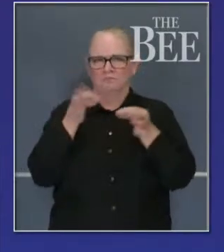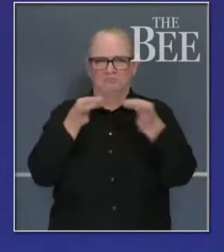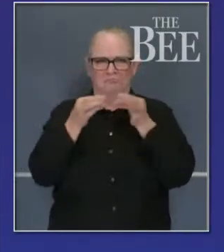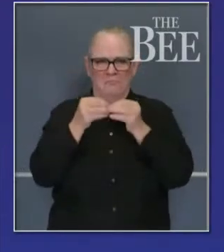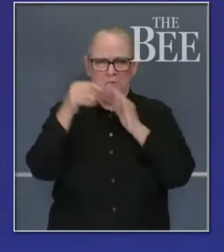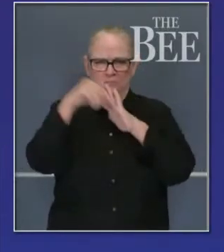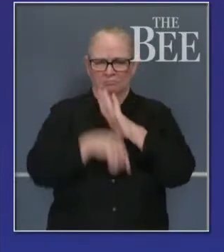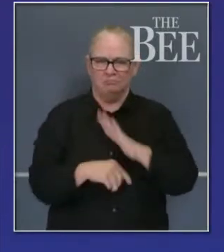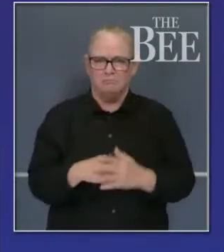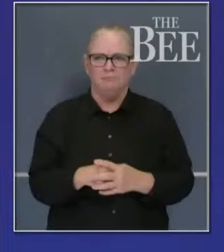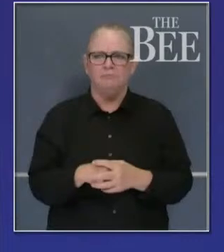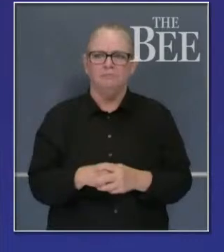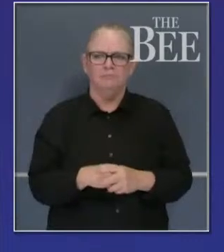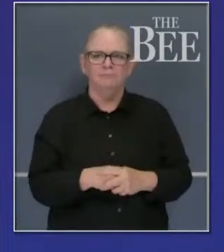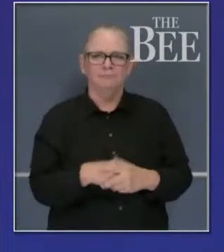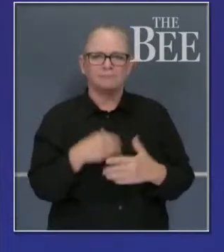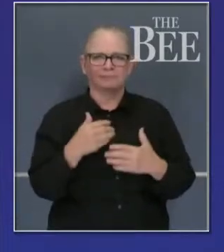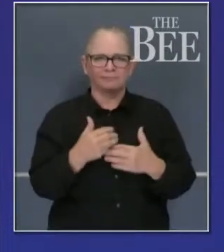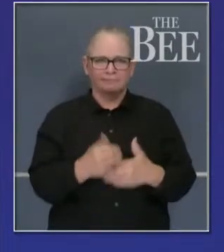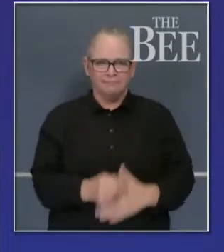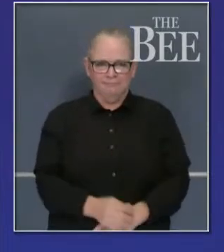going over the next week or so. Doctor?